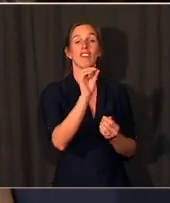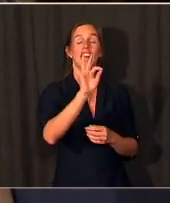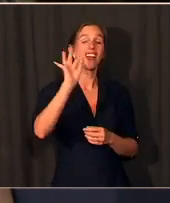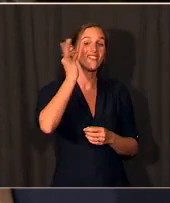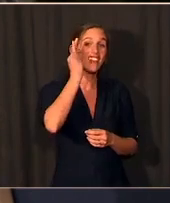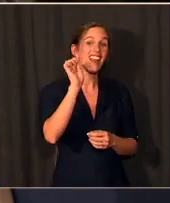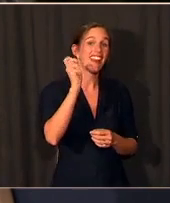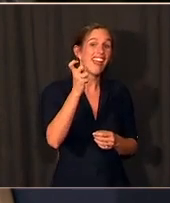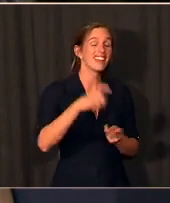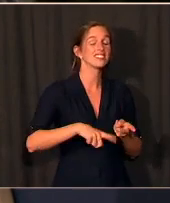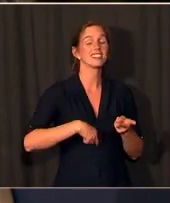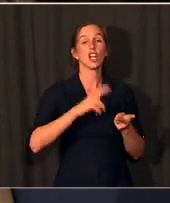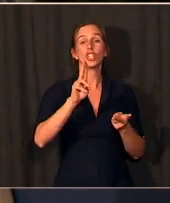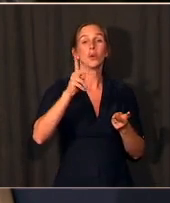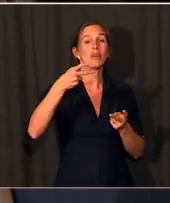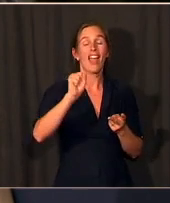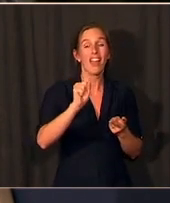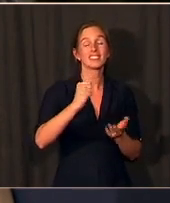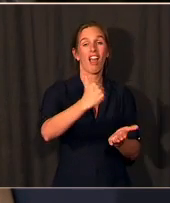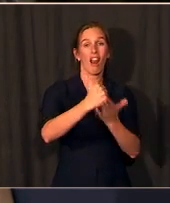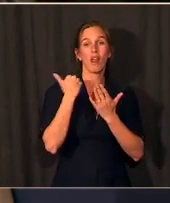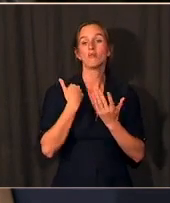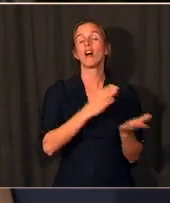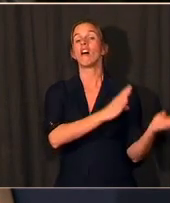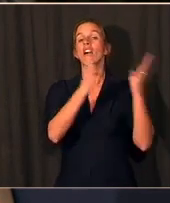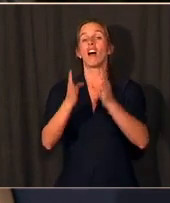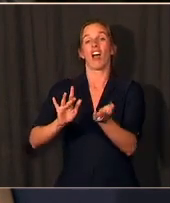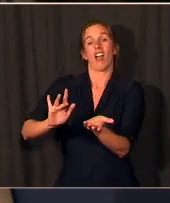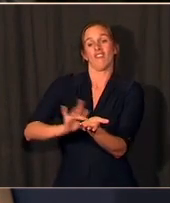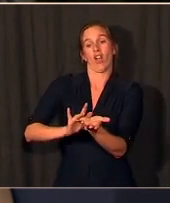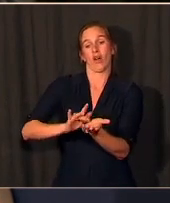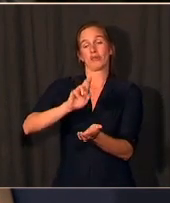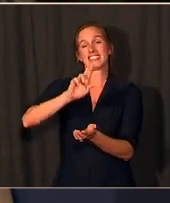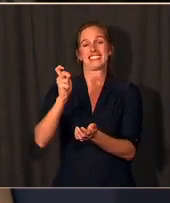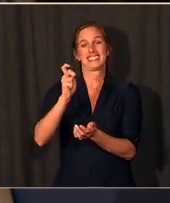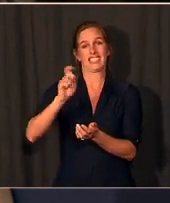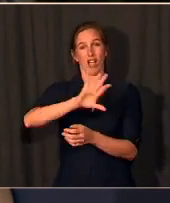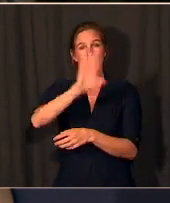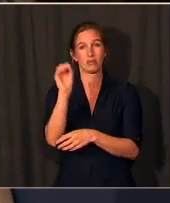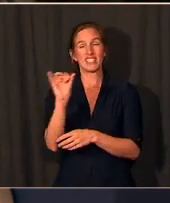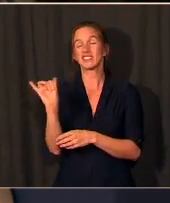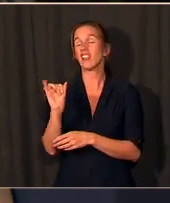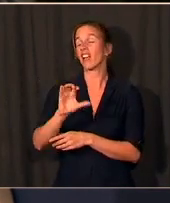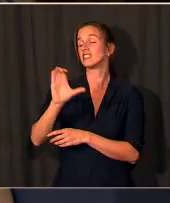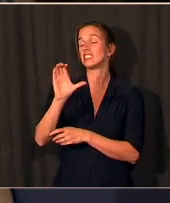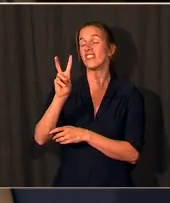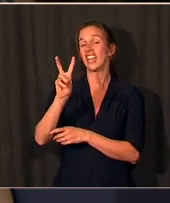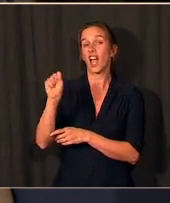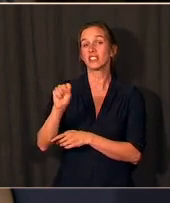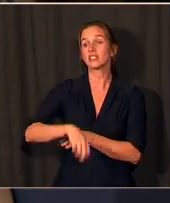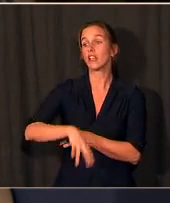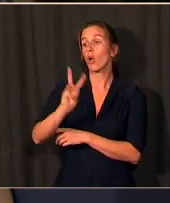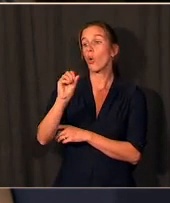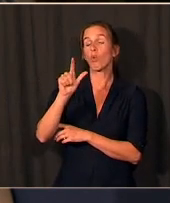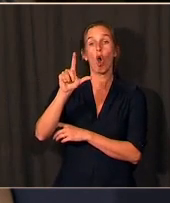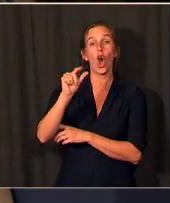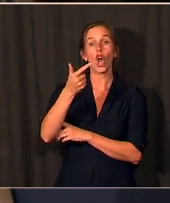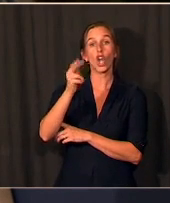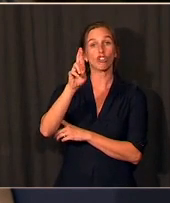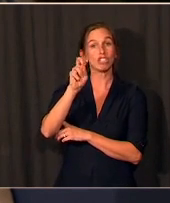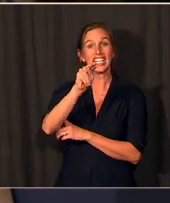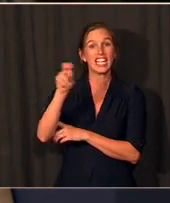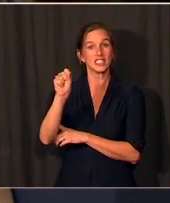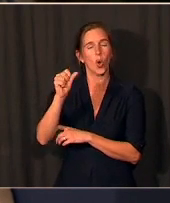FedEx, and UPS, and pharmacies like CVS and Walgreens that have agreed to do things